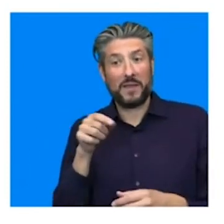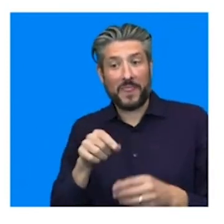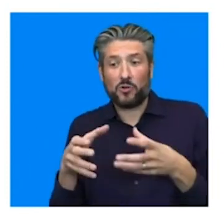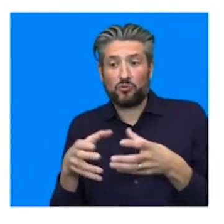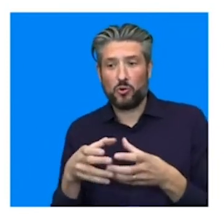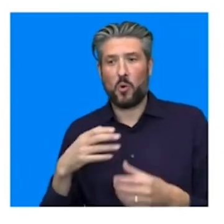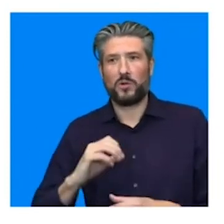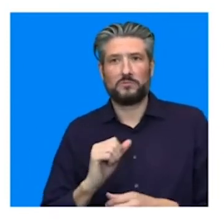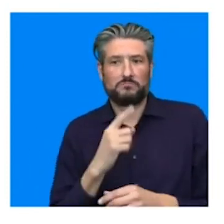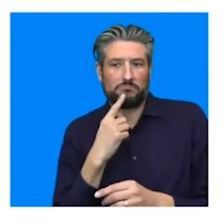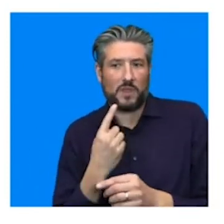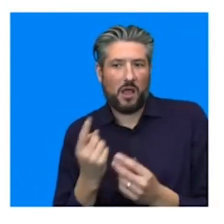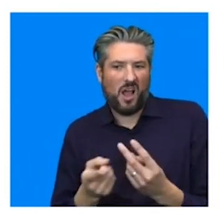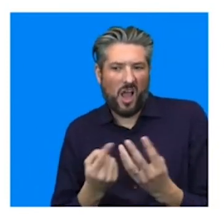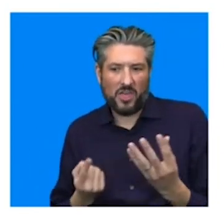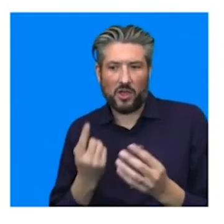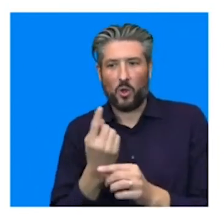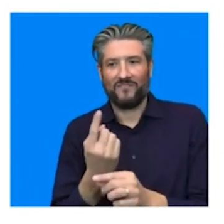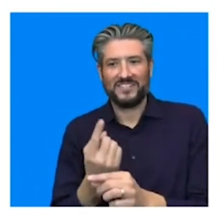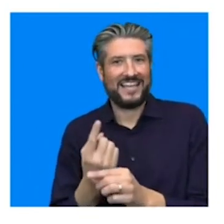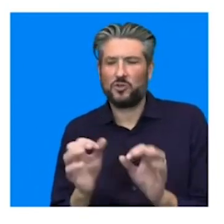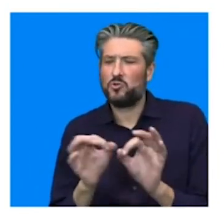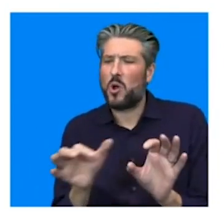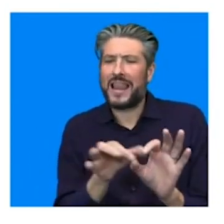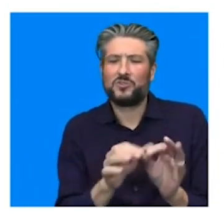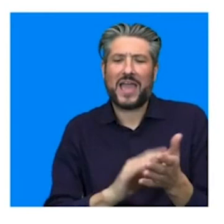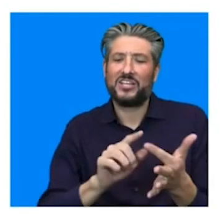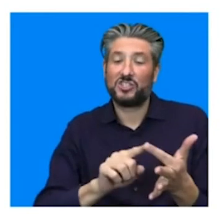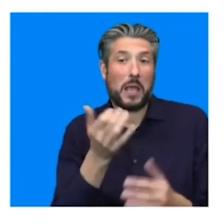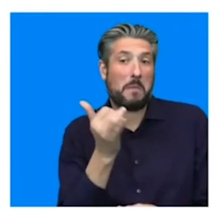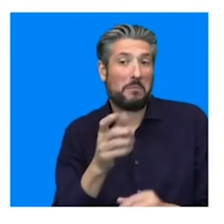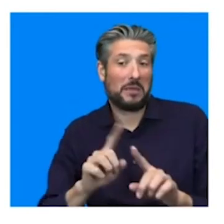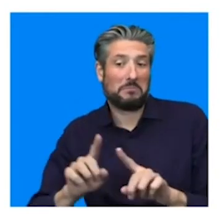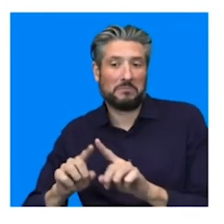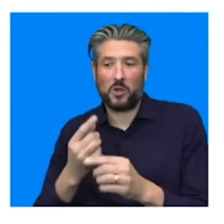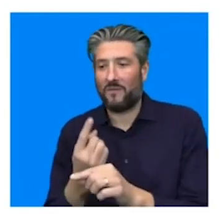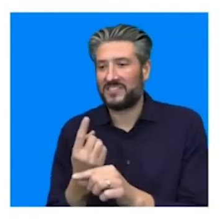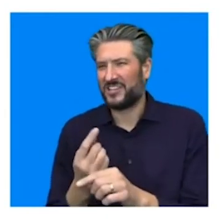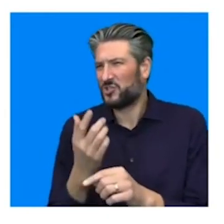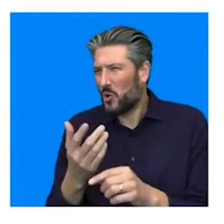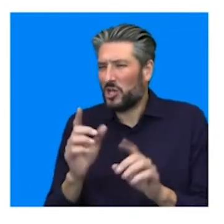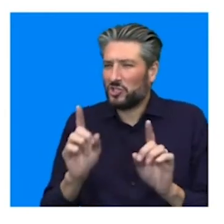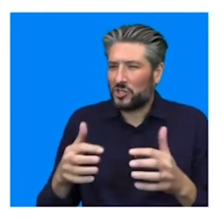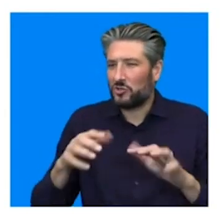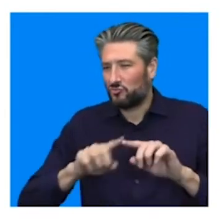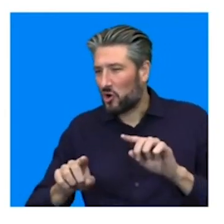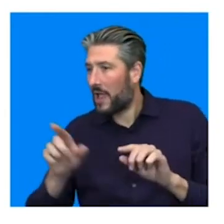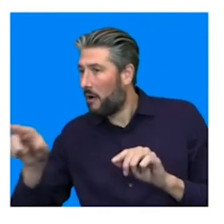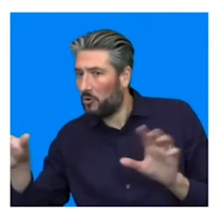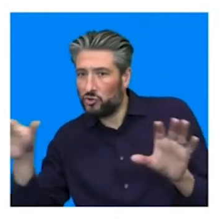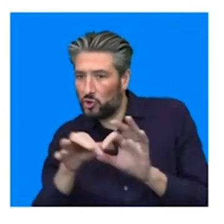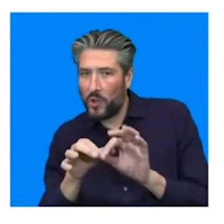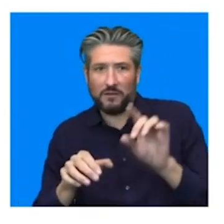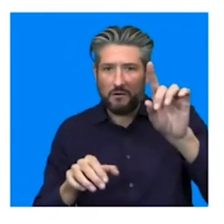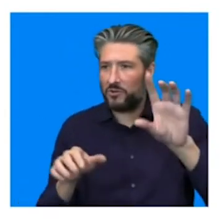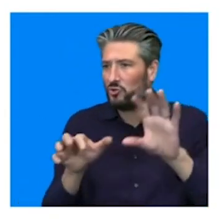other conversation which isn't HE specific. So a bit more dot joining rather than just actually, you know, creating something new, I think. Me and